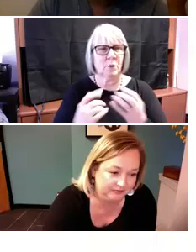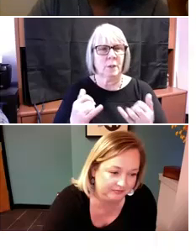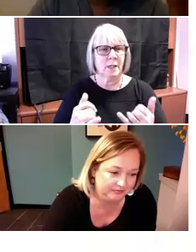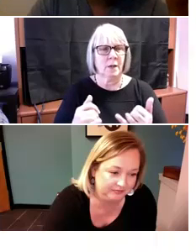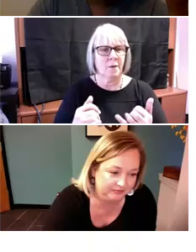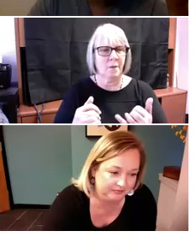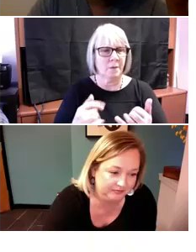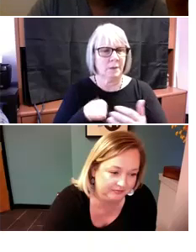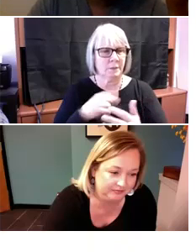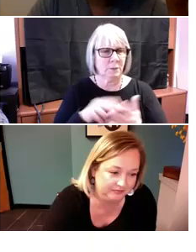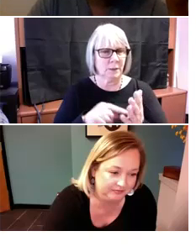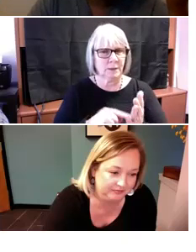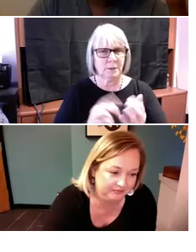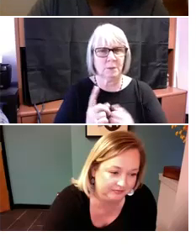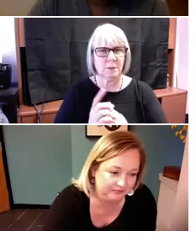rerun this particular program.